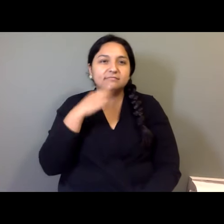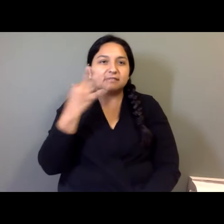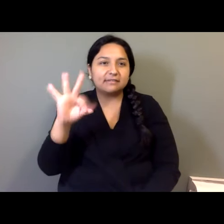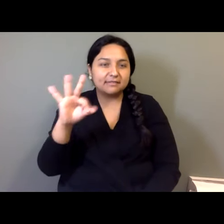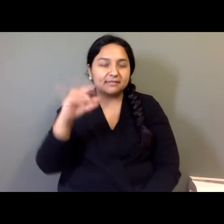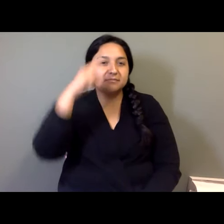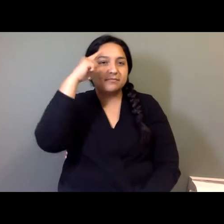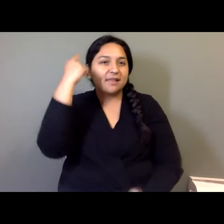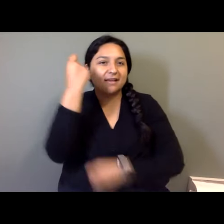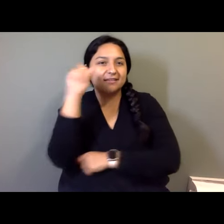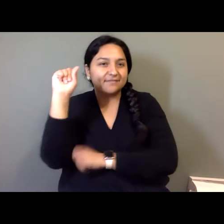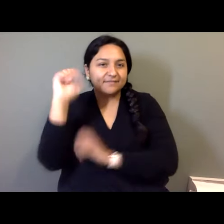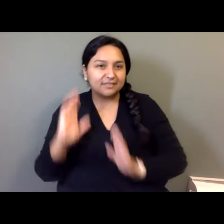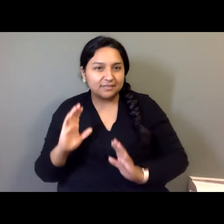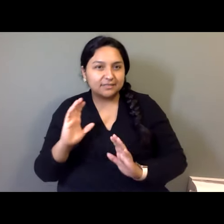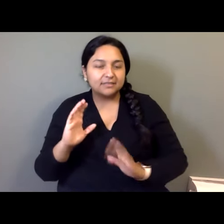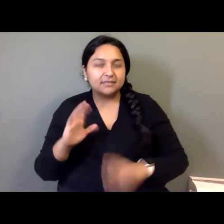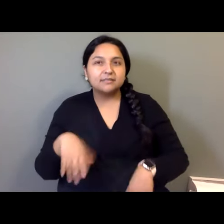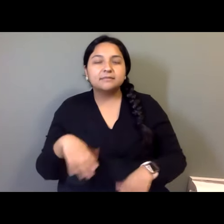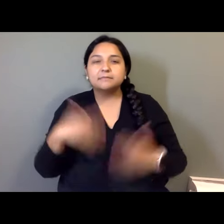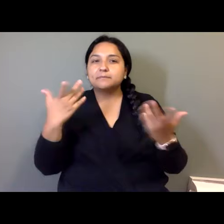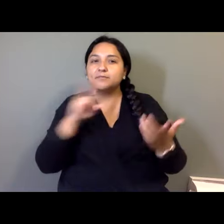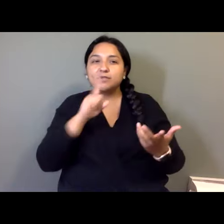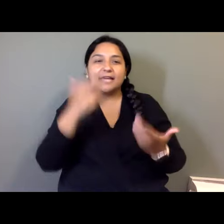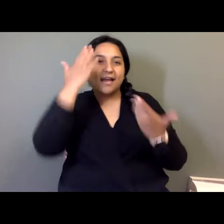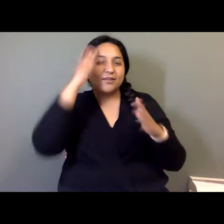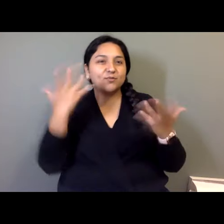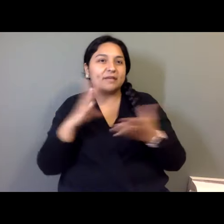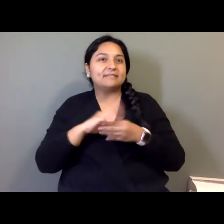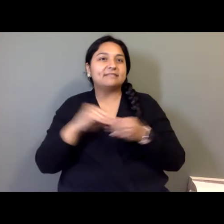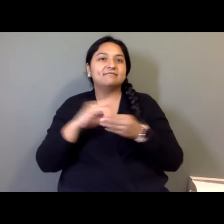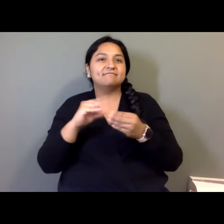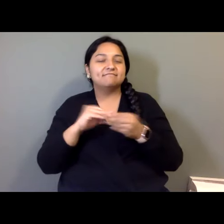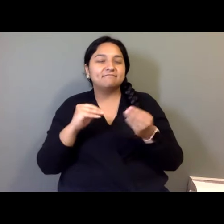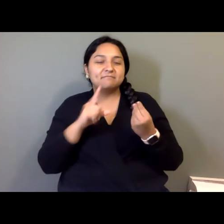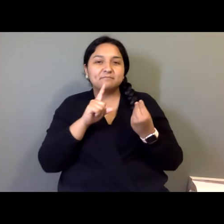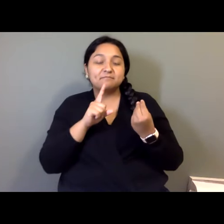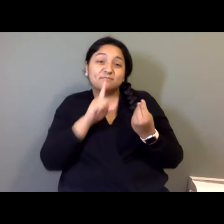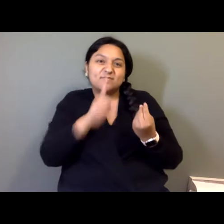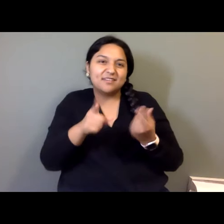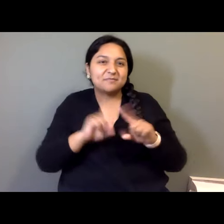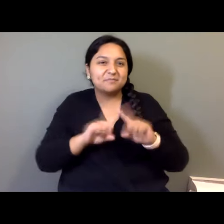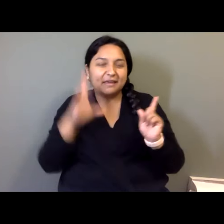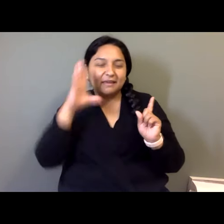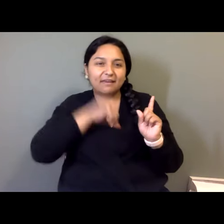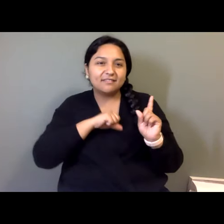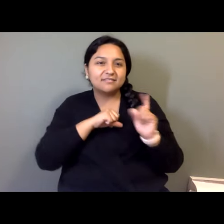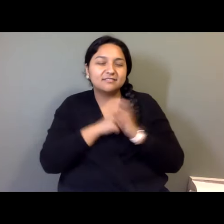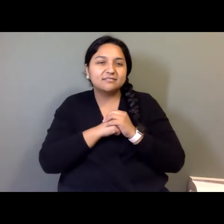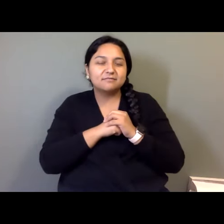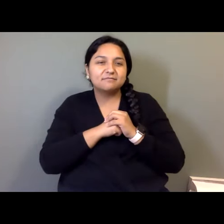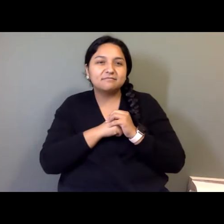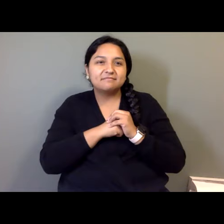activist. I don't even know what I'm saying, for real. But I guess, like,